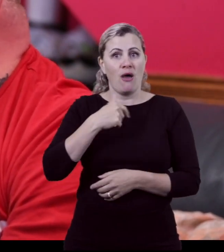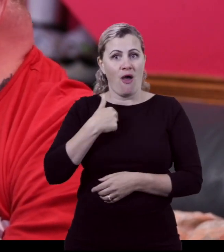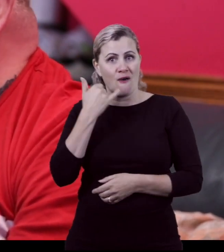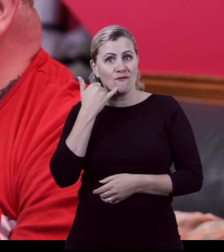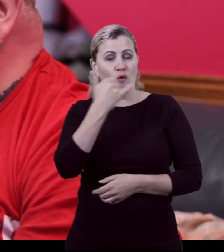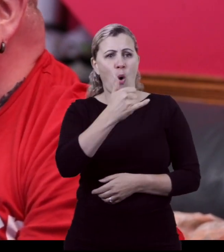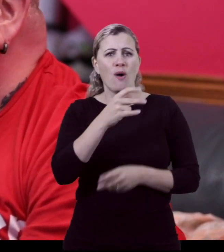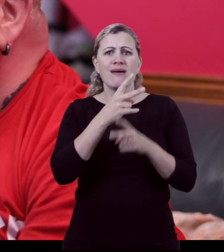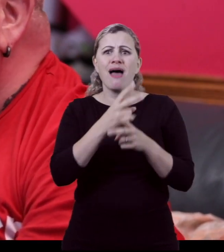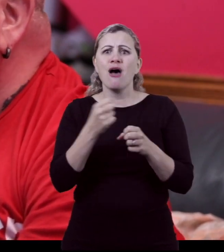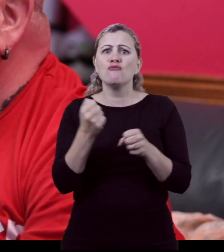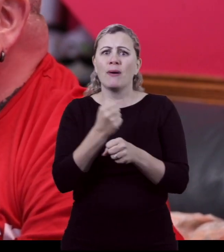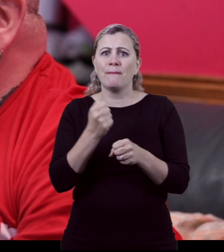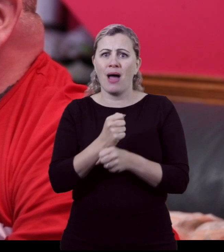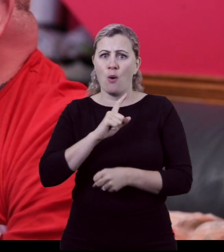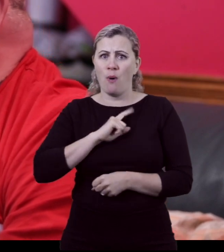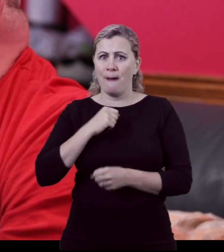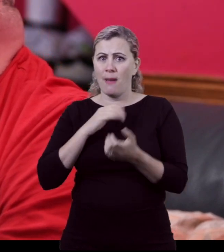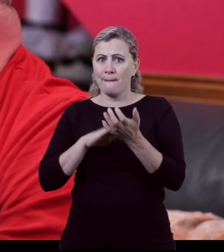few jobs needed doing.